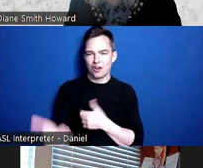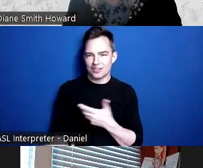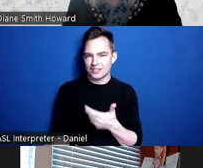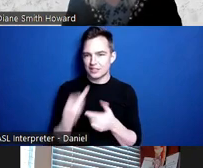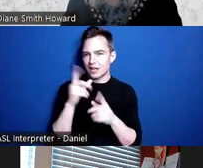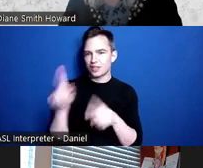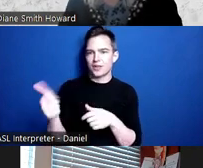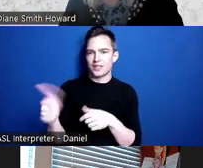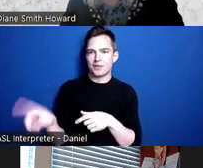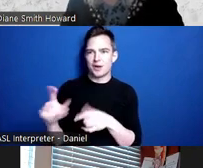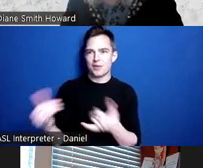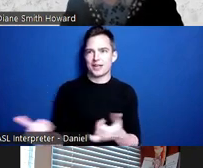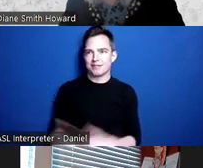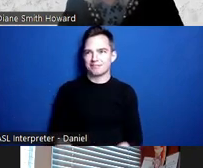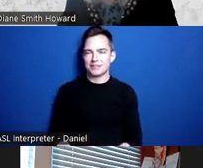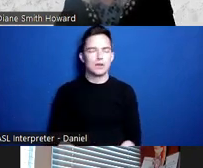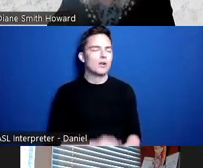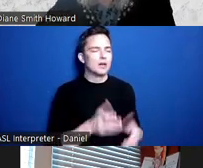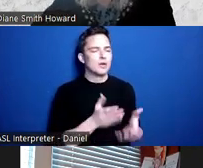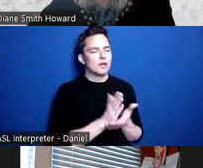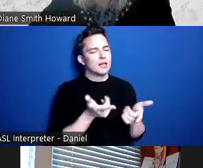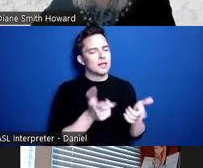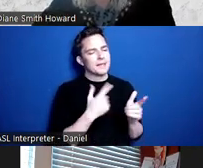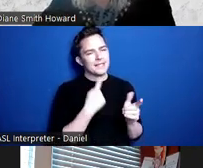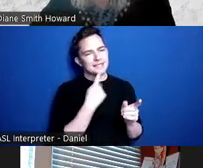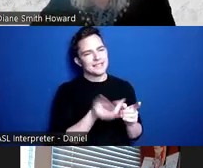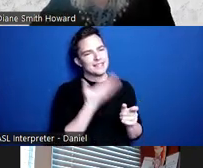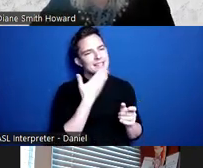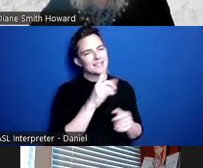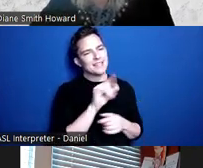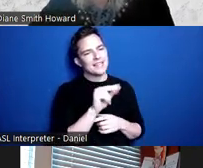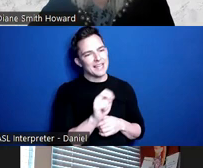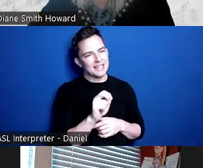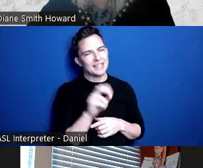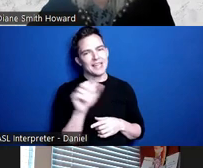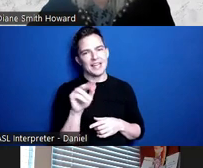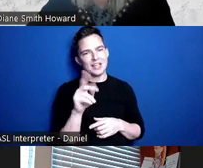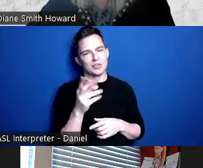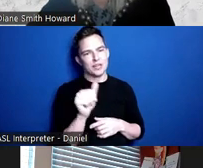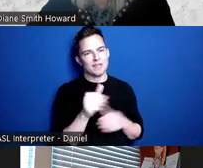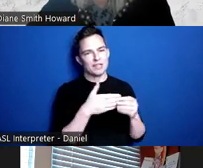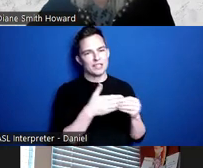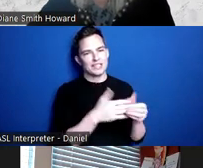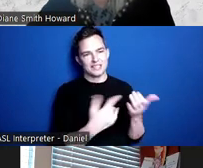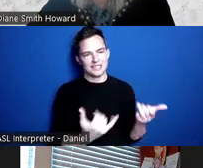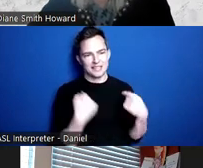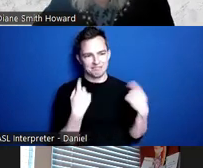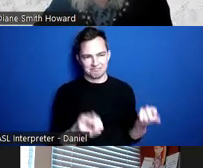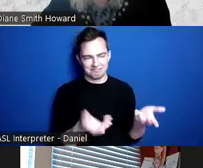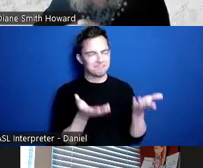now. Okay, well, let me say thank you to Diane and Andrea for leading the discussions today and for